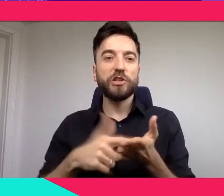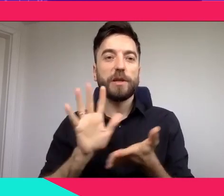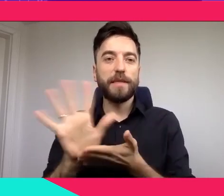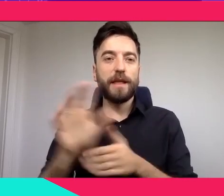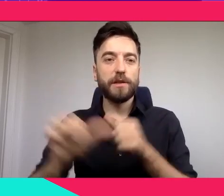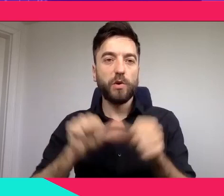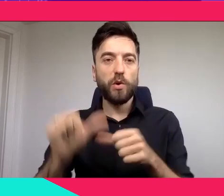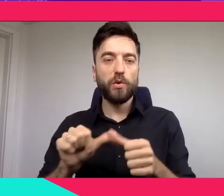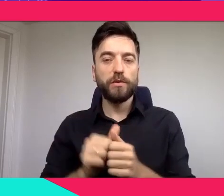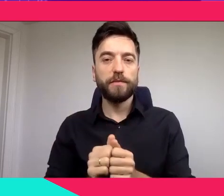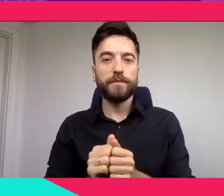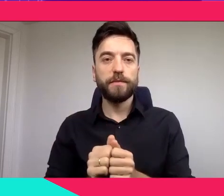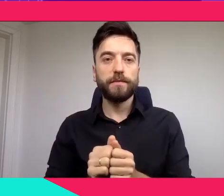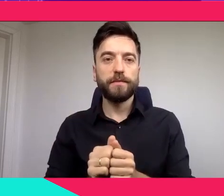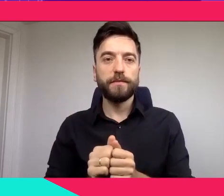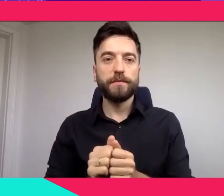art pilots